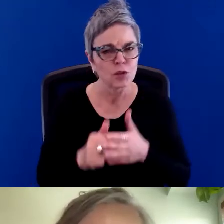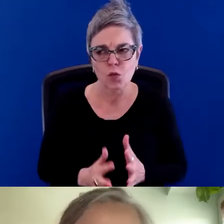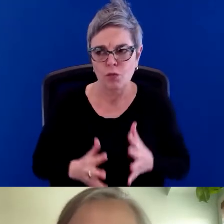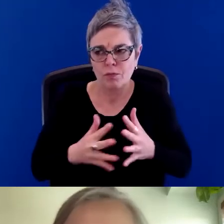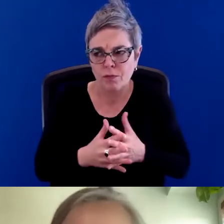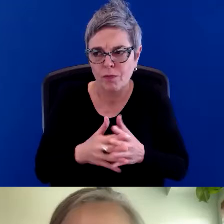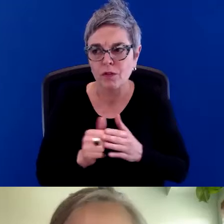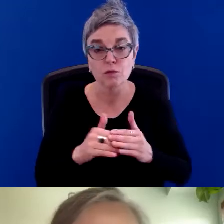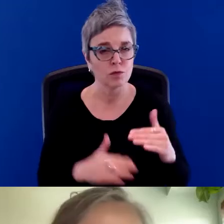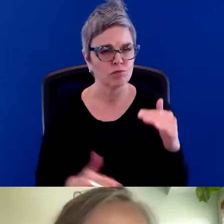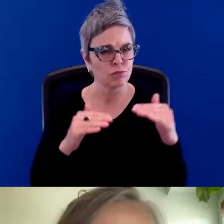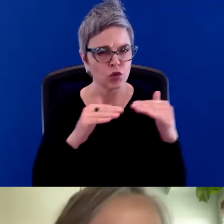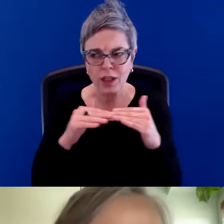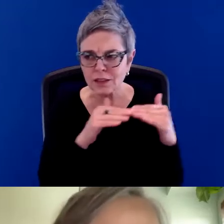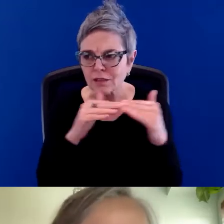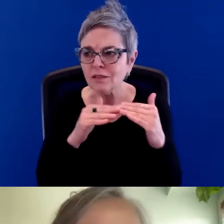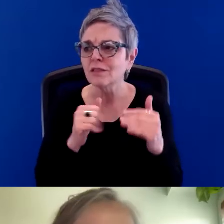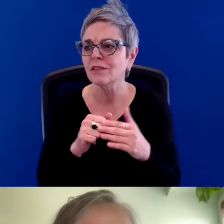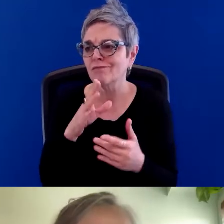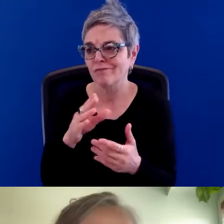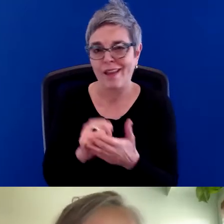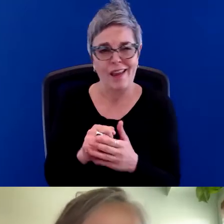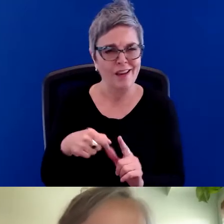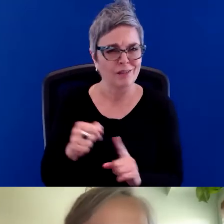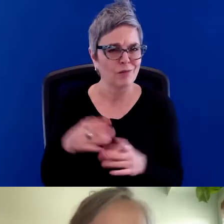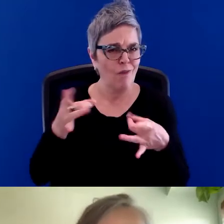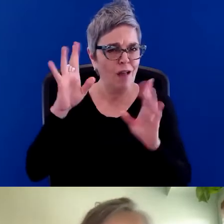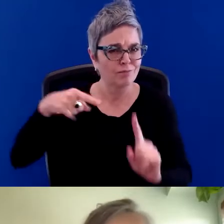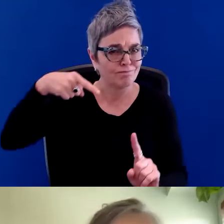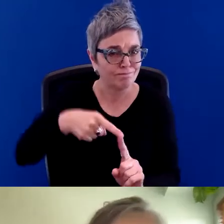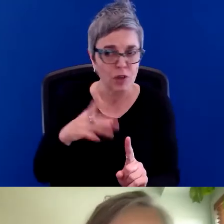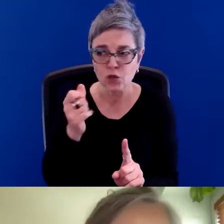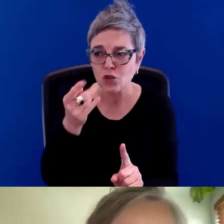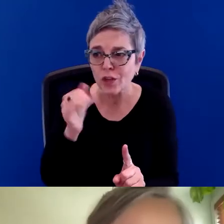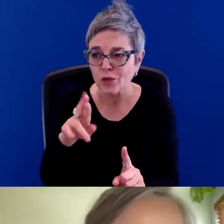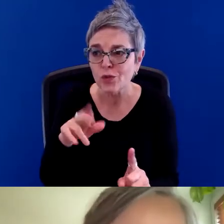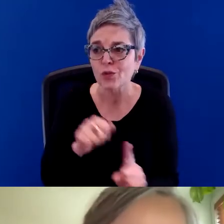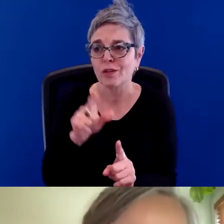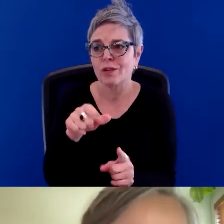projects. Thank you so much, Leah, and please go ahead.